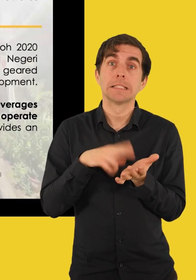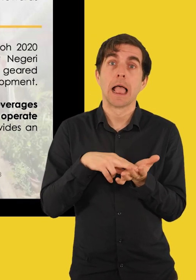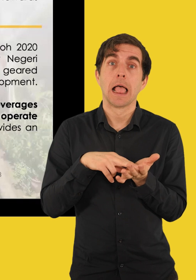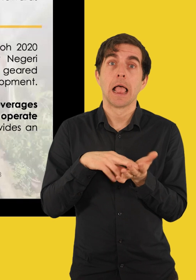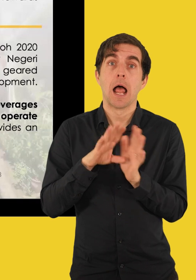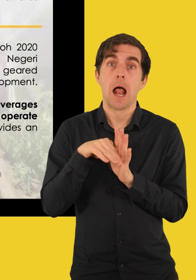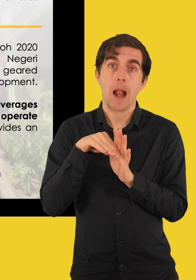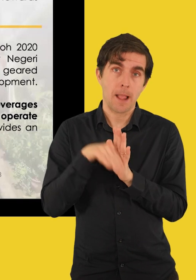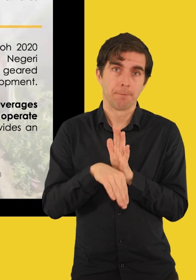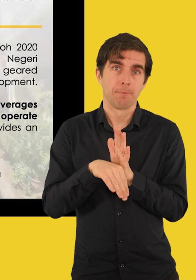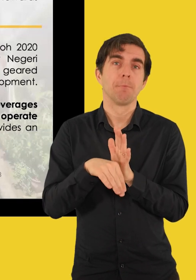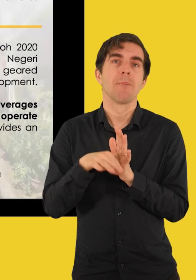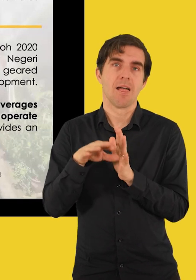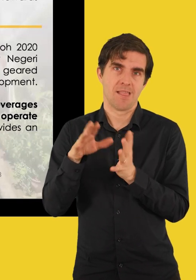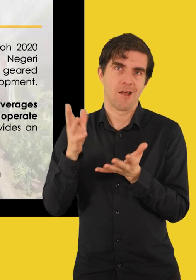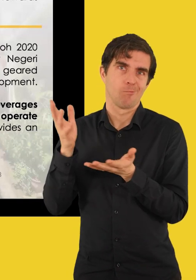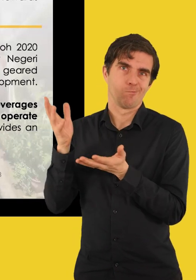tin fell,